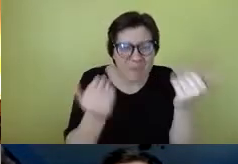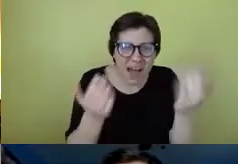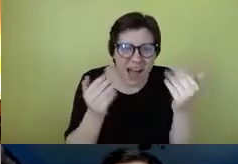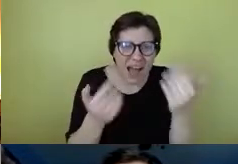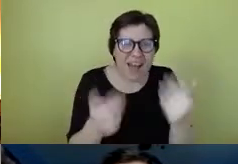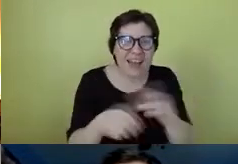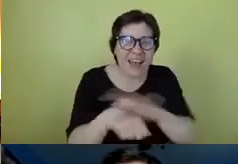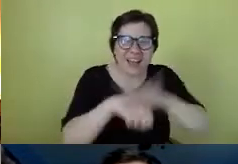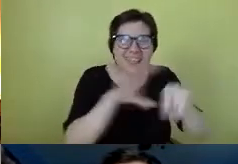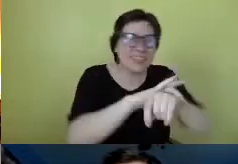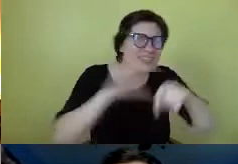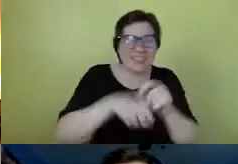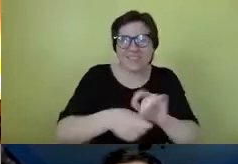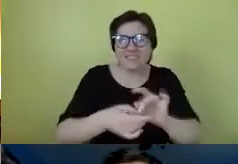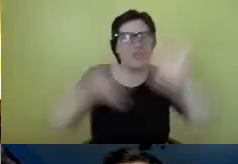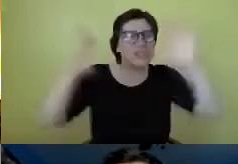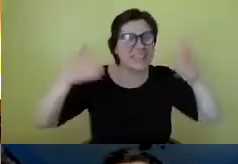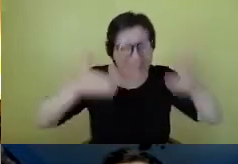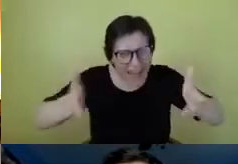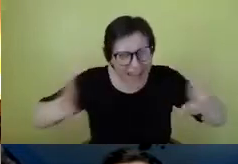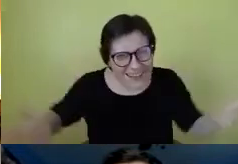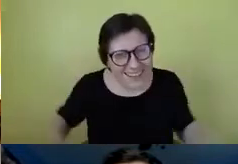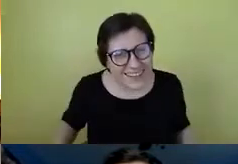her and let her go free.